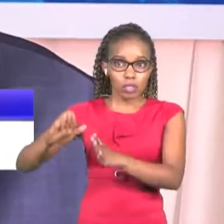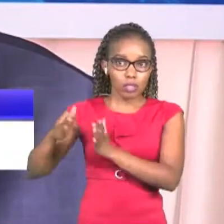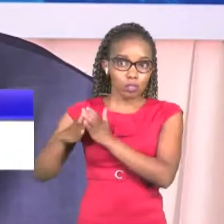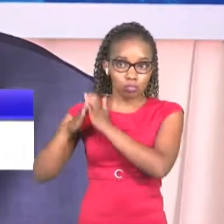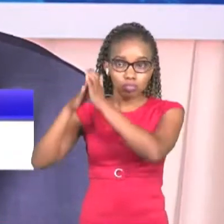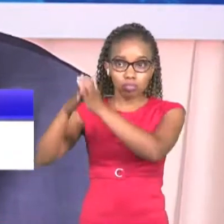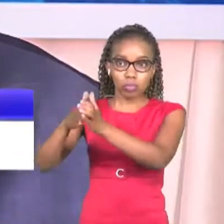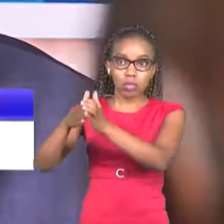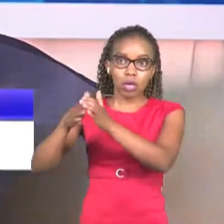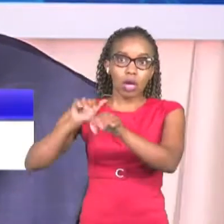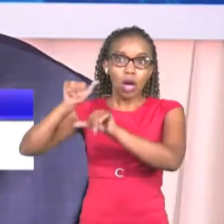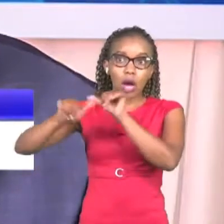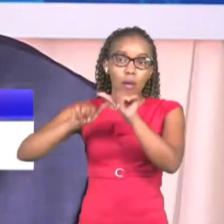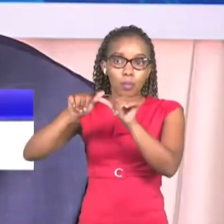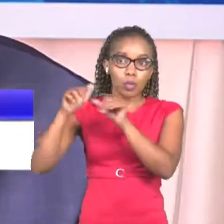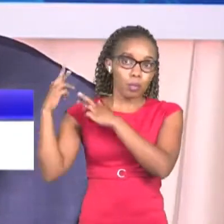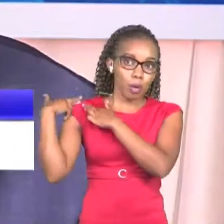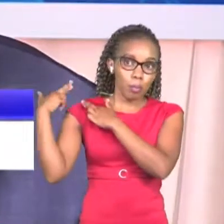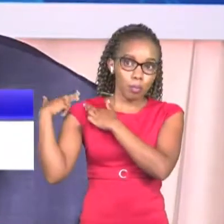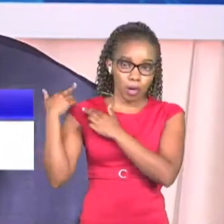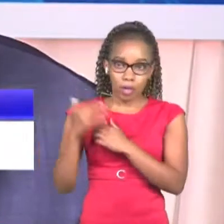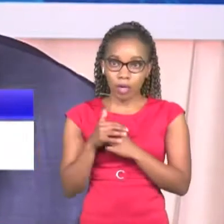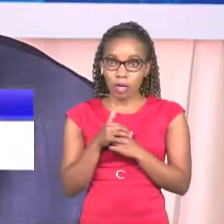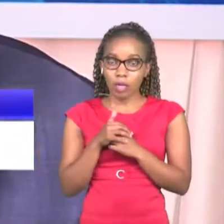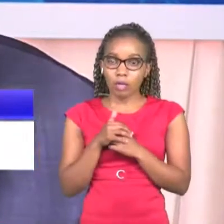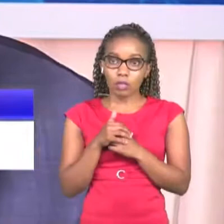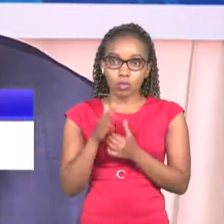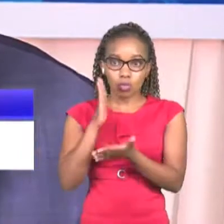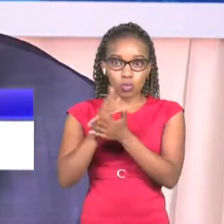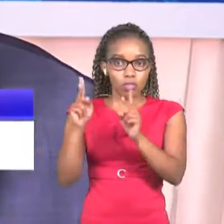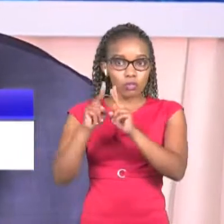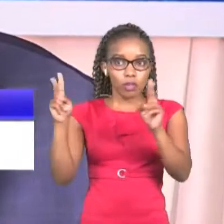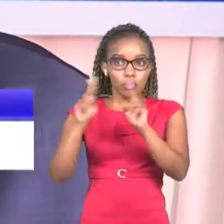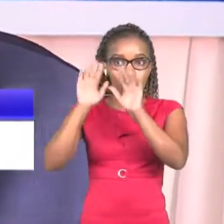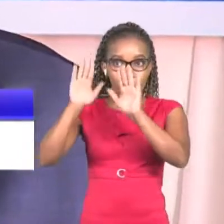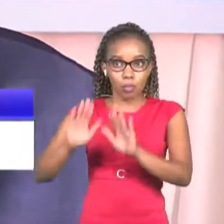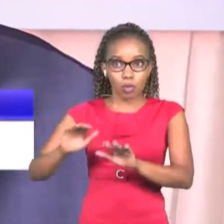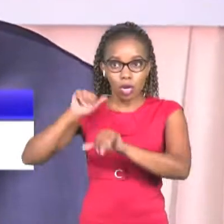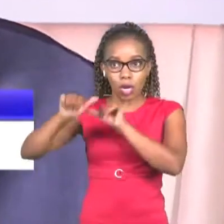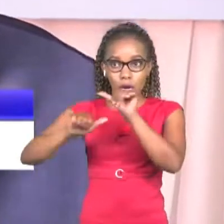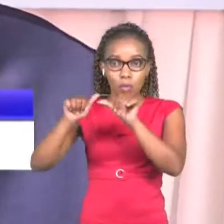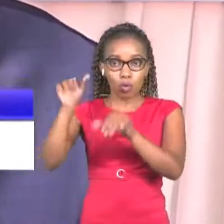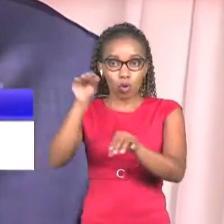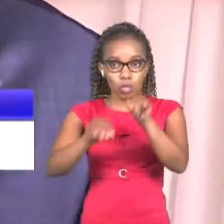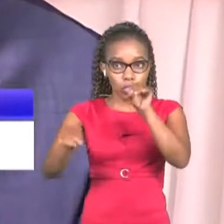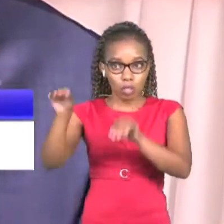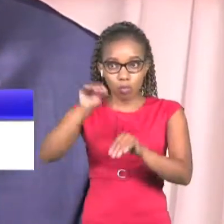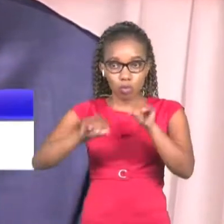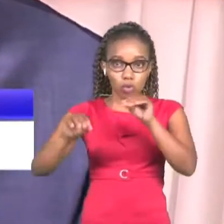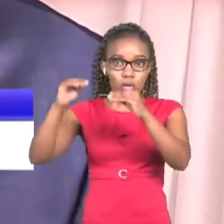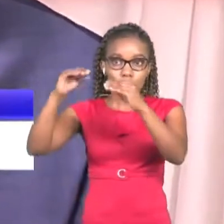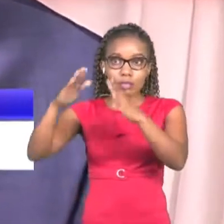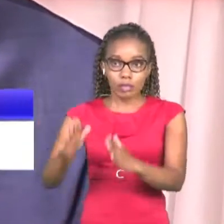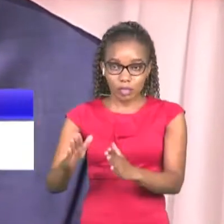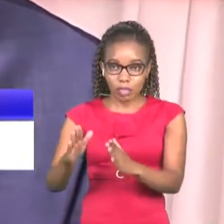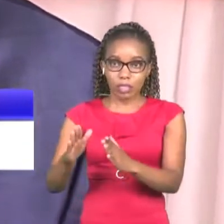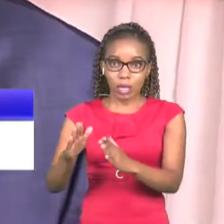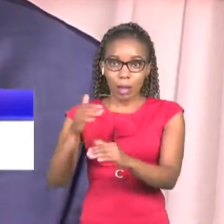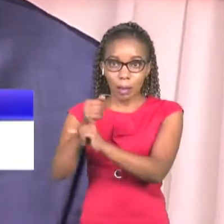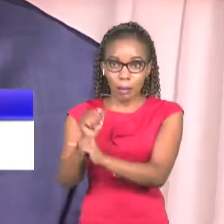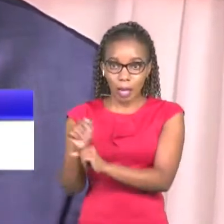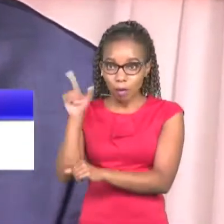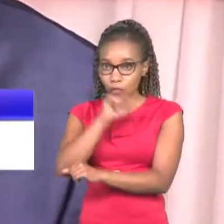response is not just timely, but also important in terms of the contributions that teachers have recently made